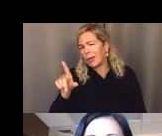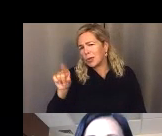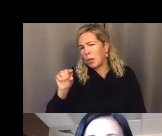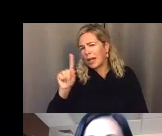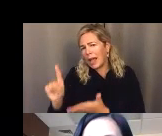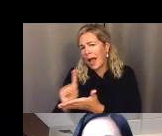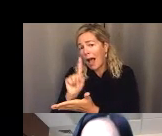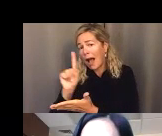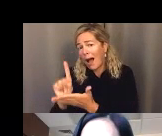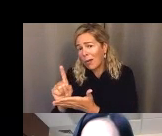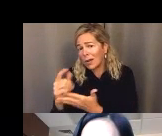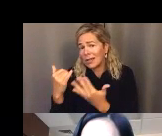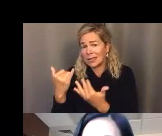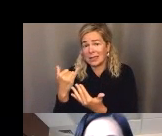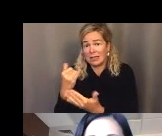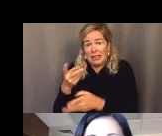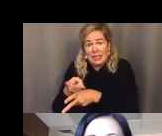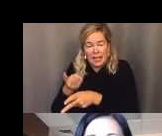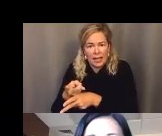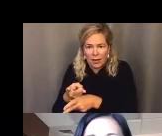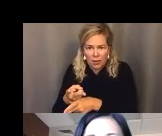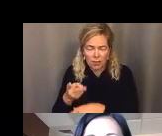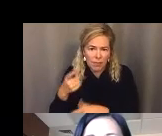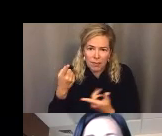currently not being covered. Next slide.